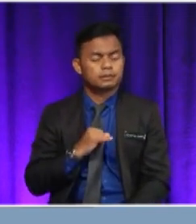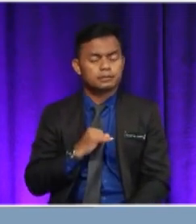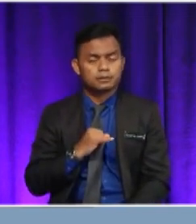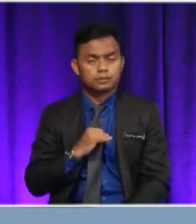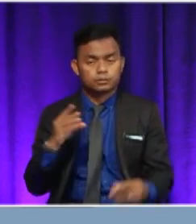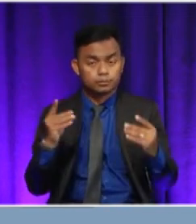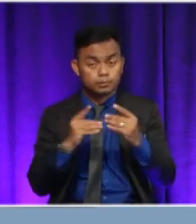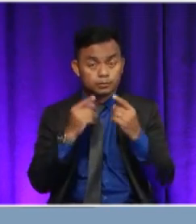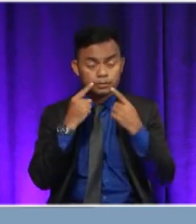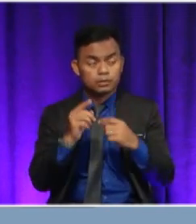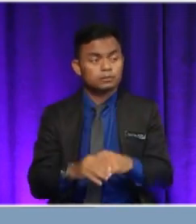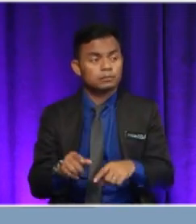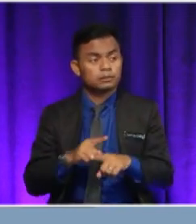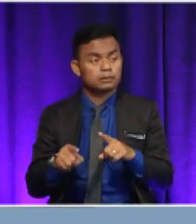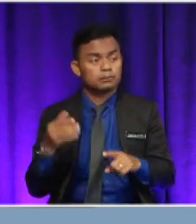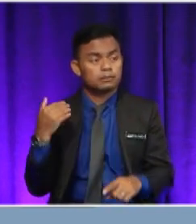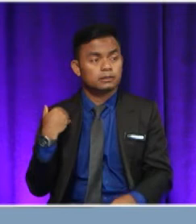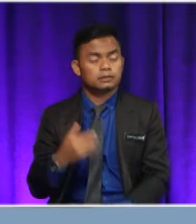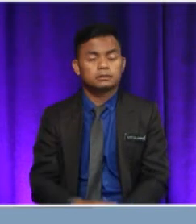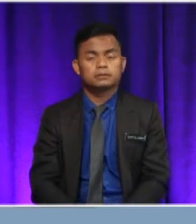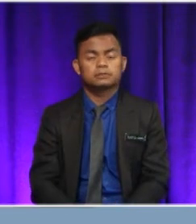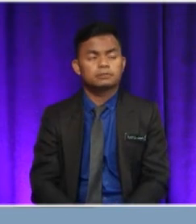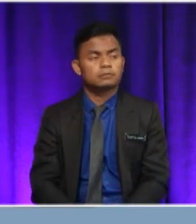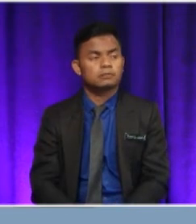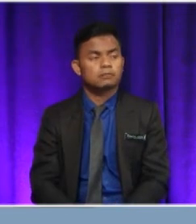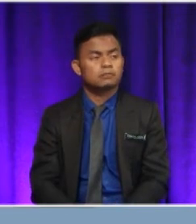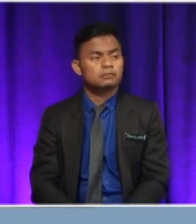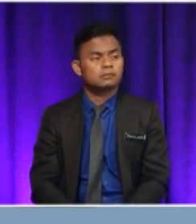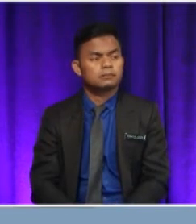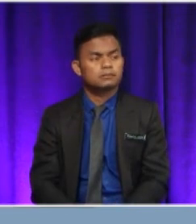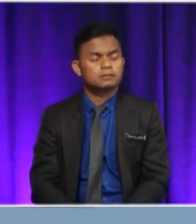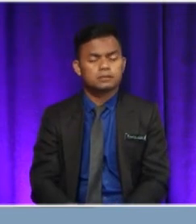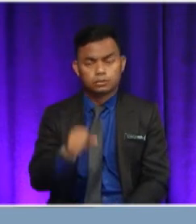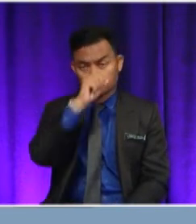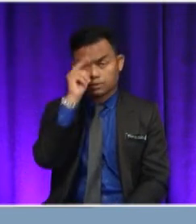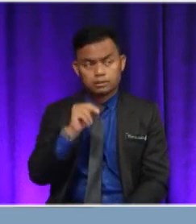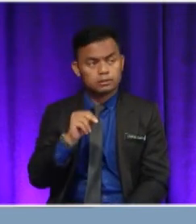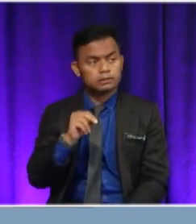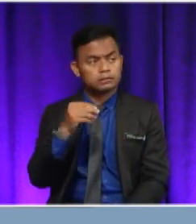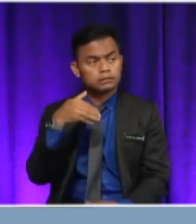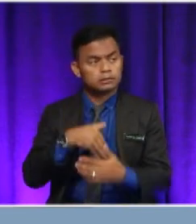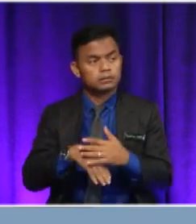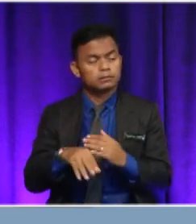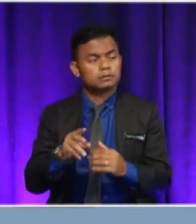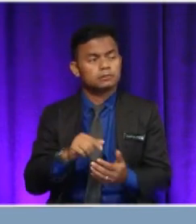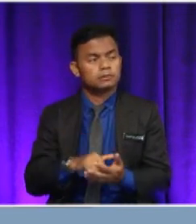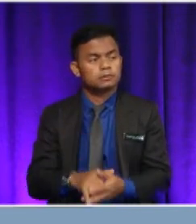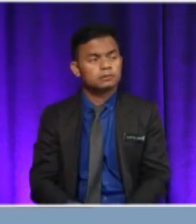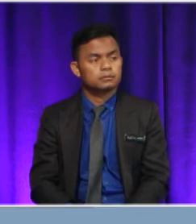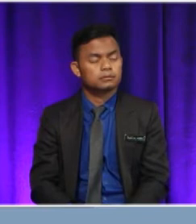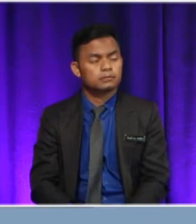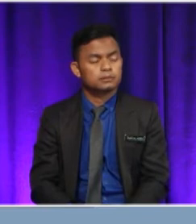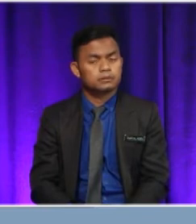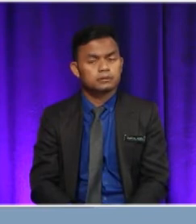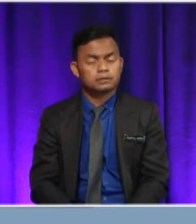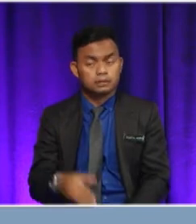have words that have the same words in the question. So in the third paragraph,